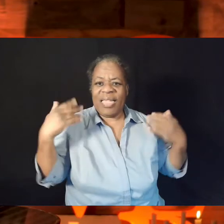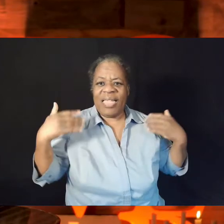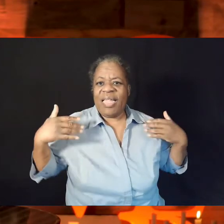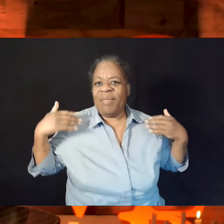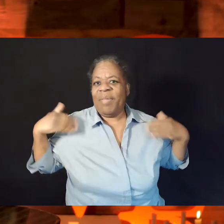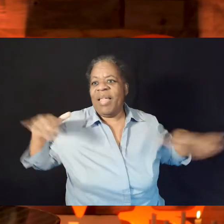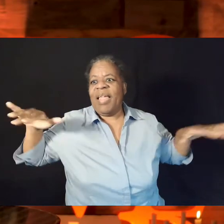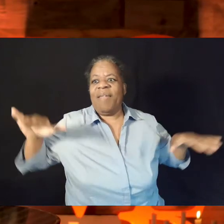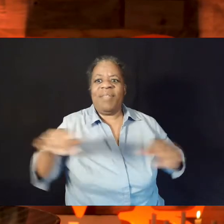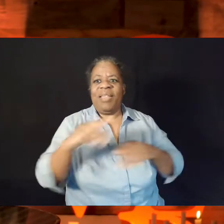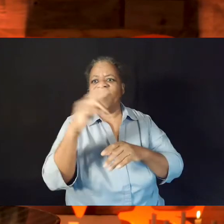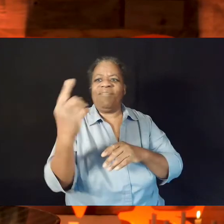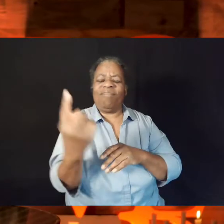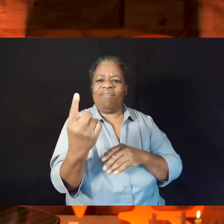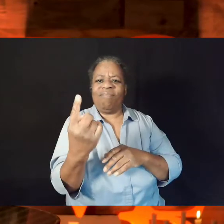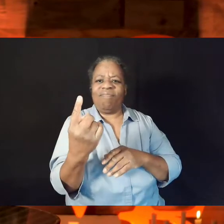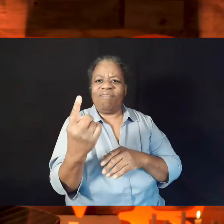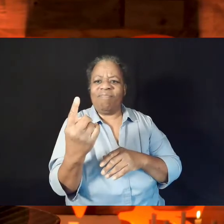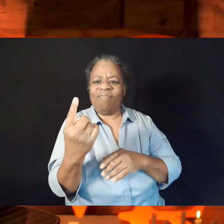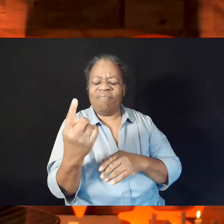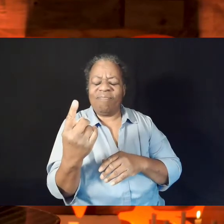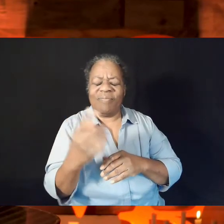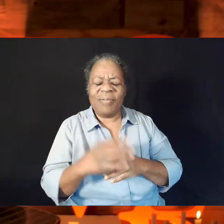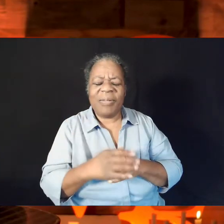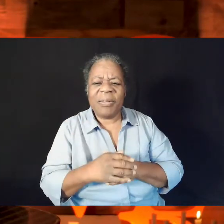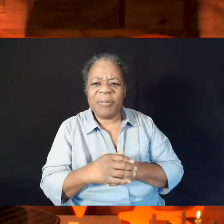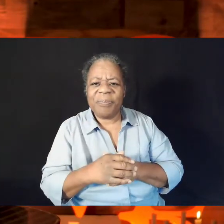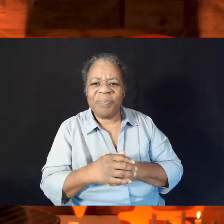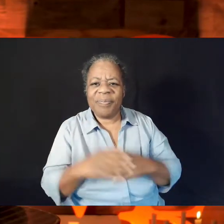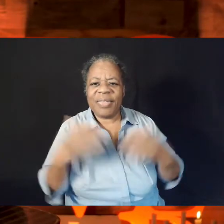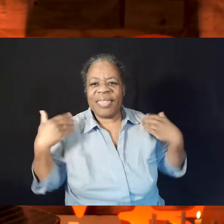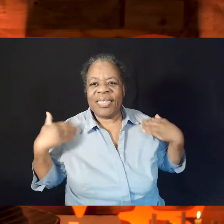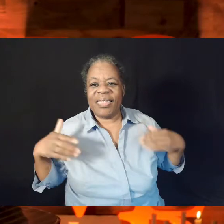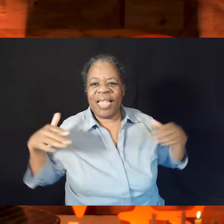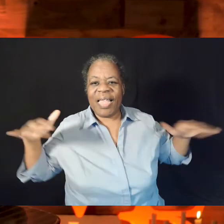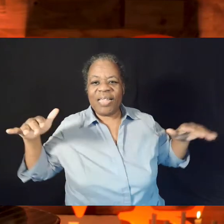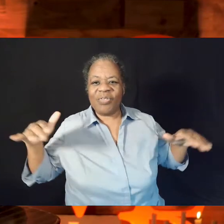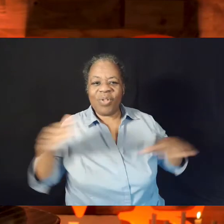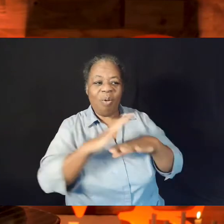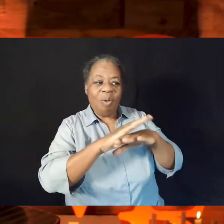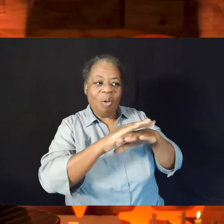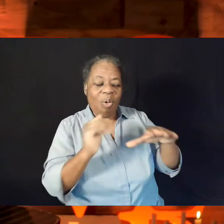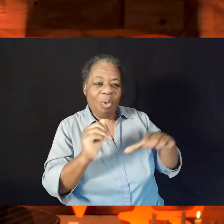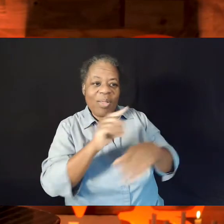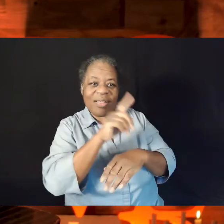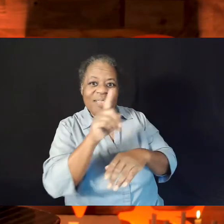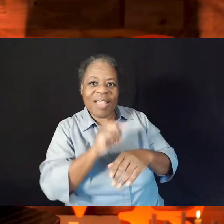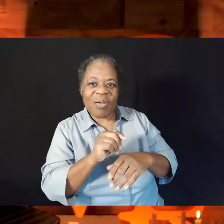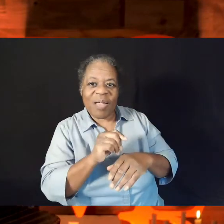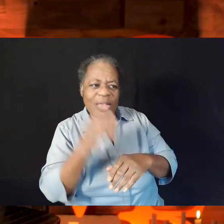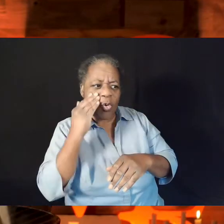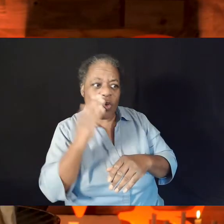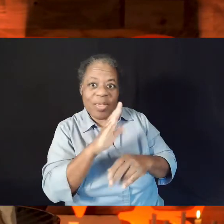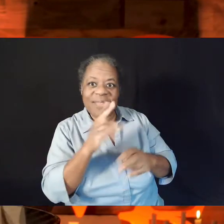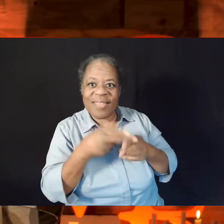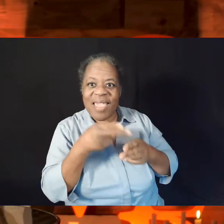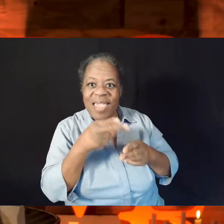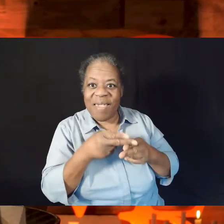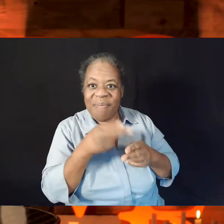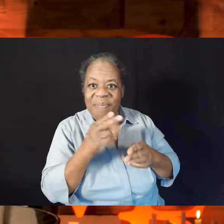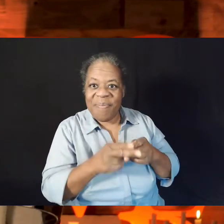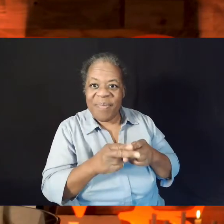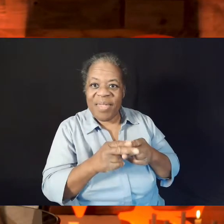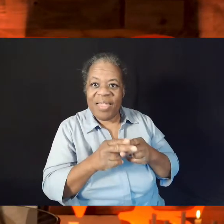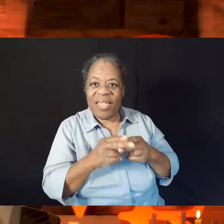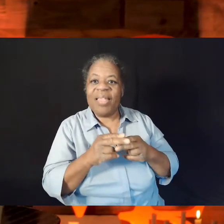that strikes fear in your heart. Angel called Zechariah by name. Not only was he being visited by